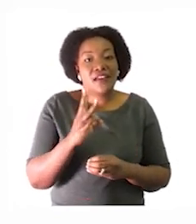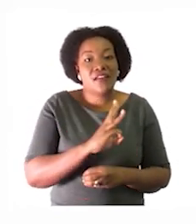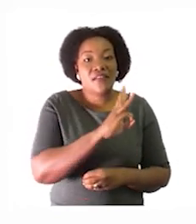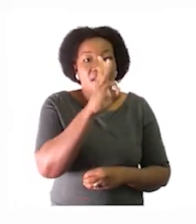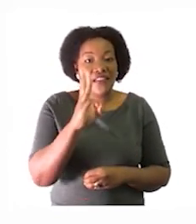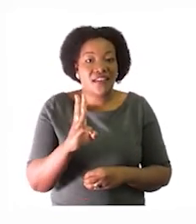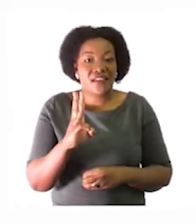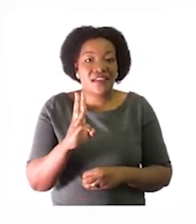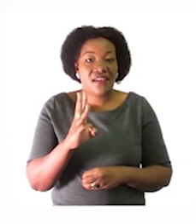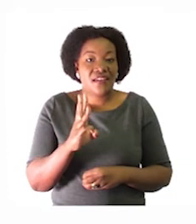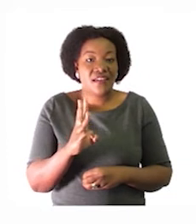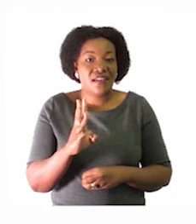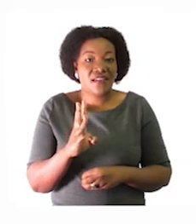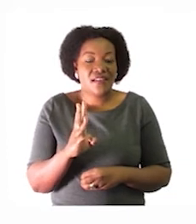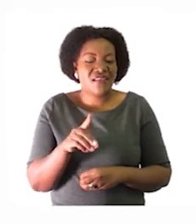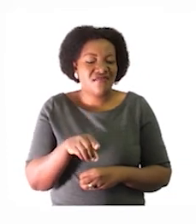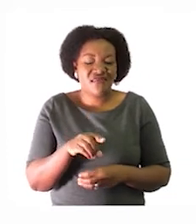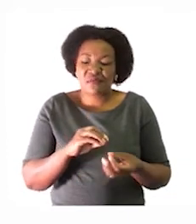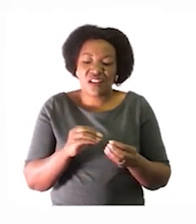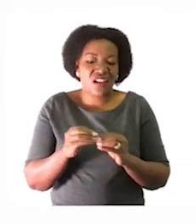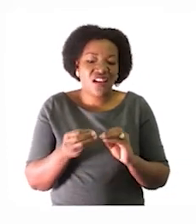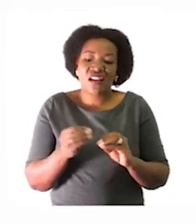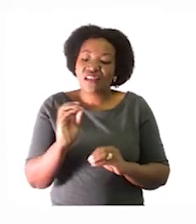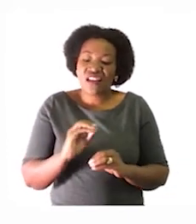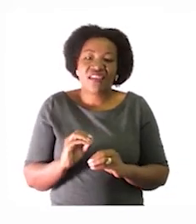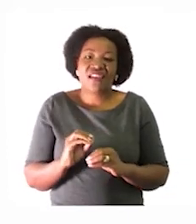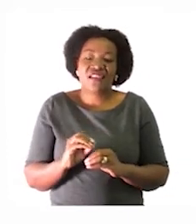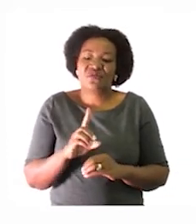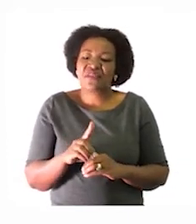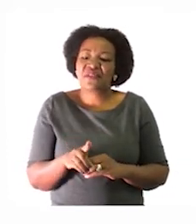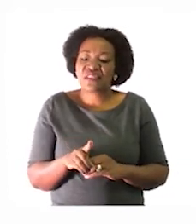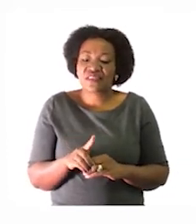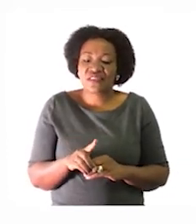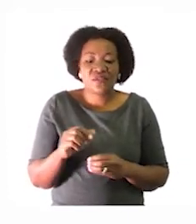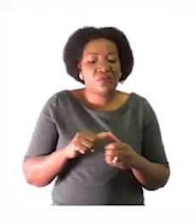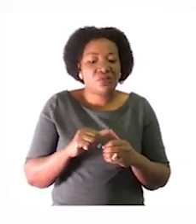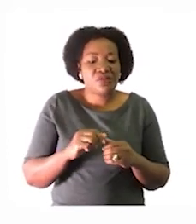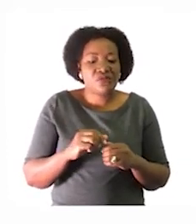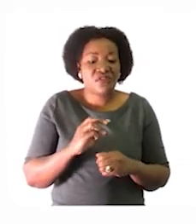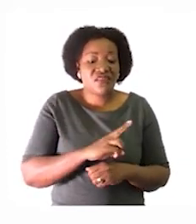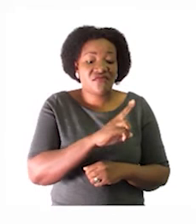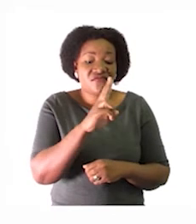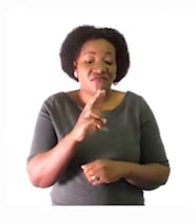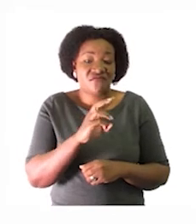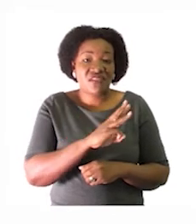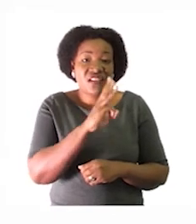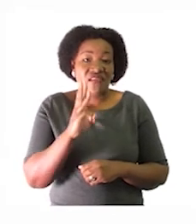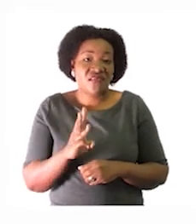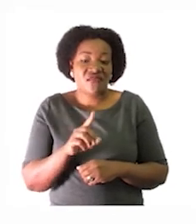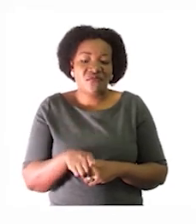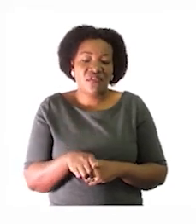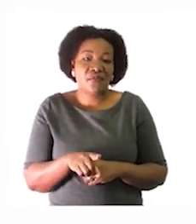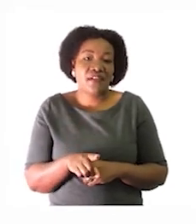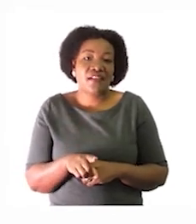3, there is a number missing. If we have to count 2 places to reach number 3, what place